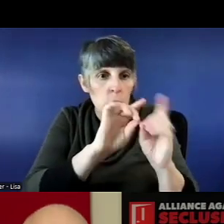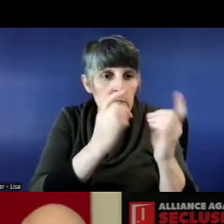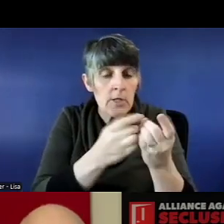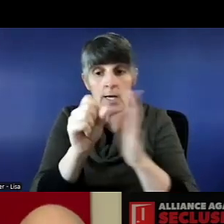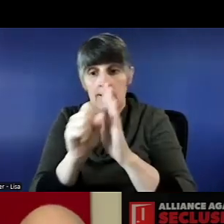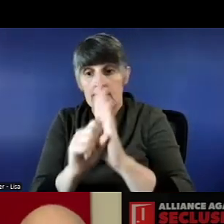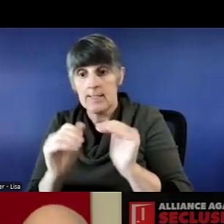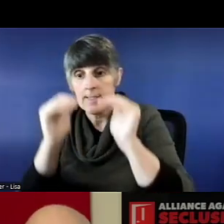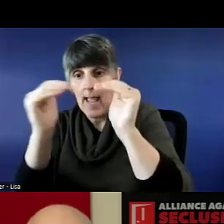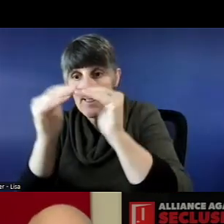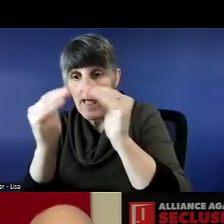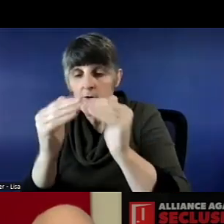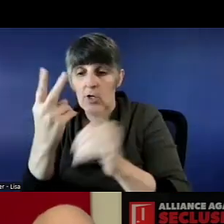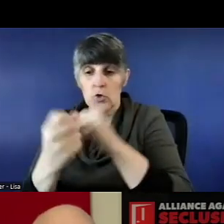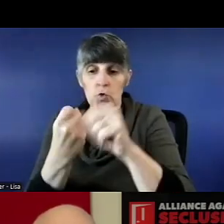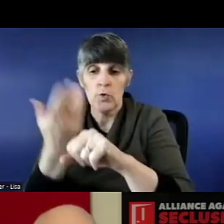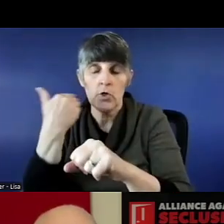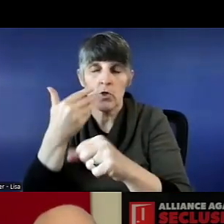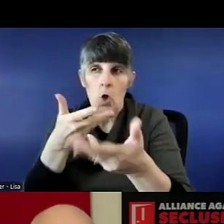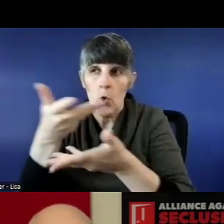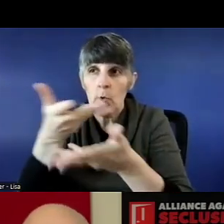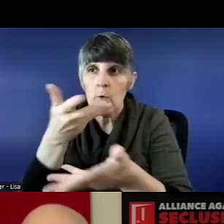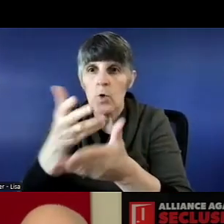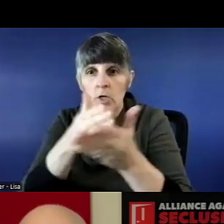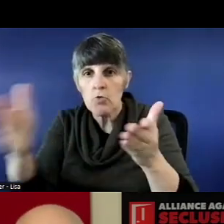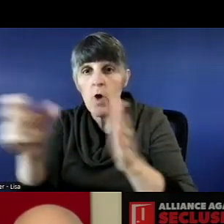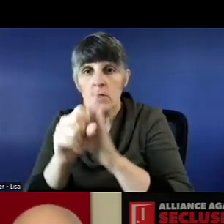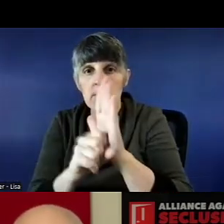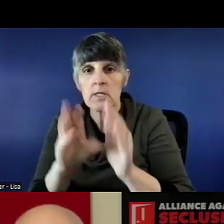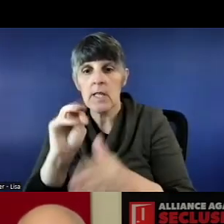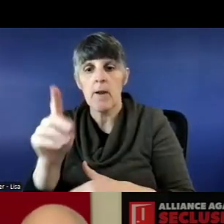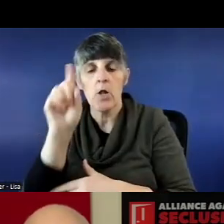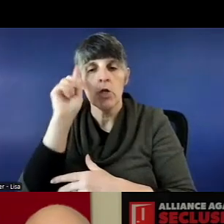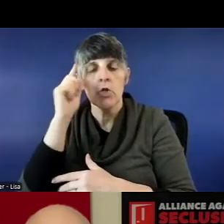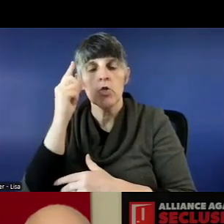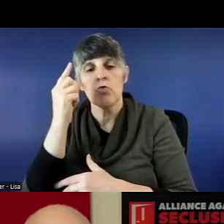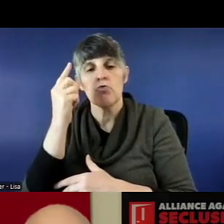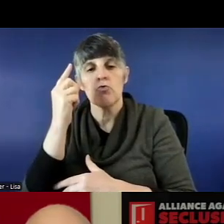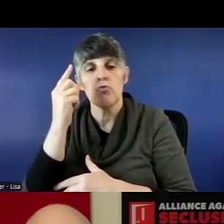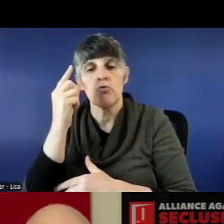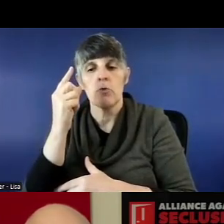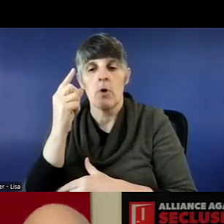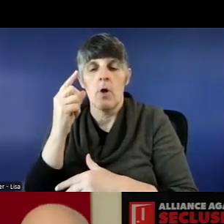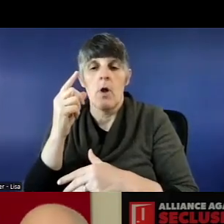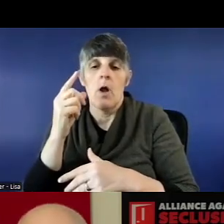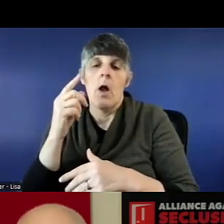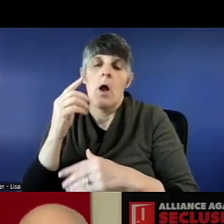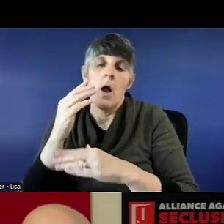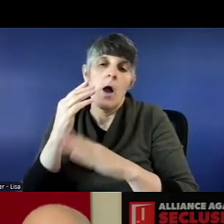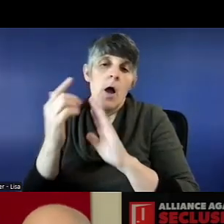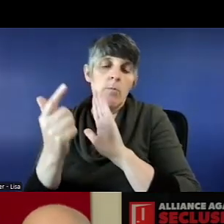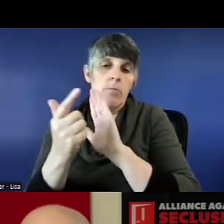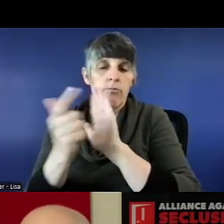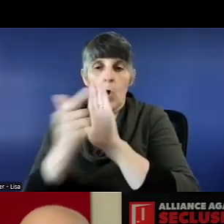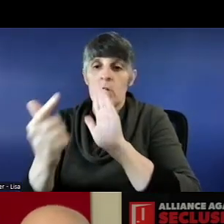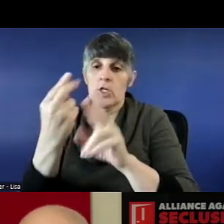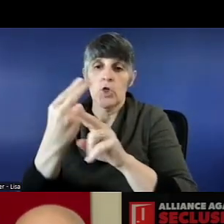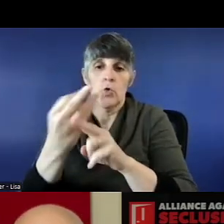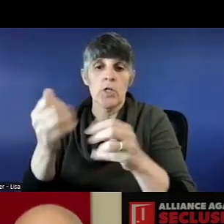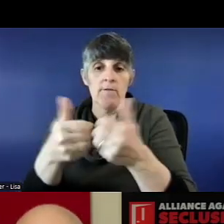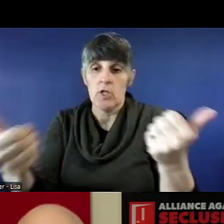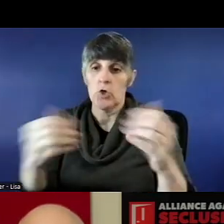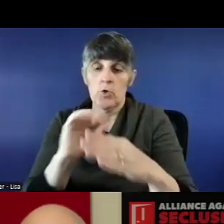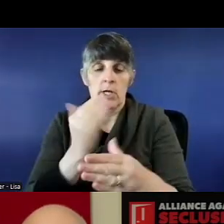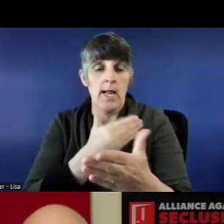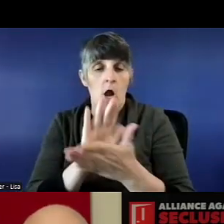level. About 2 years ago, we worked across the state of Maryland to put a prohibition in the use of seclusion in our